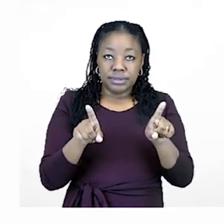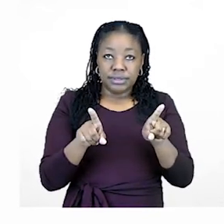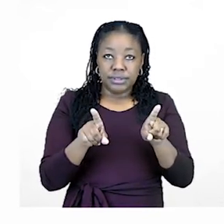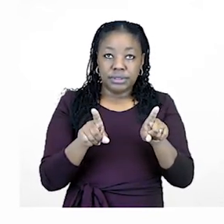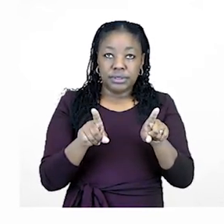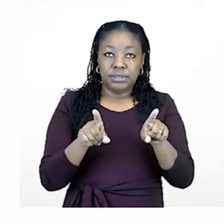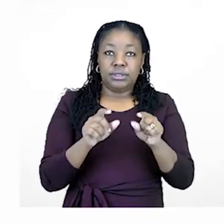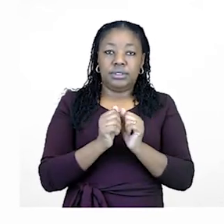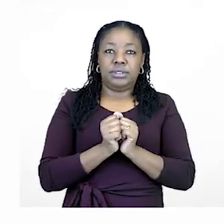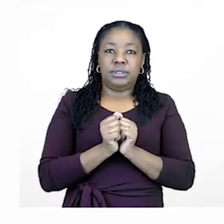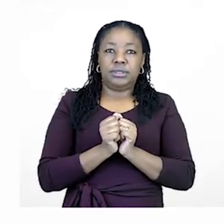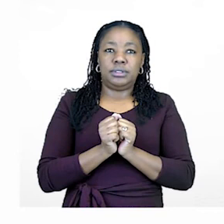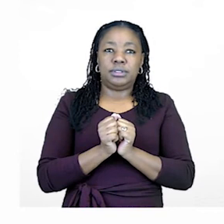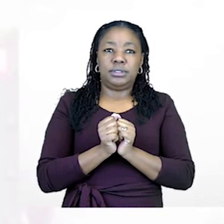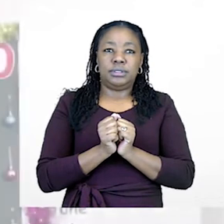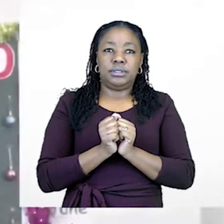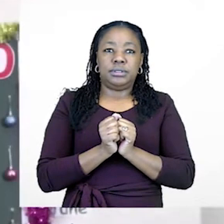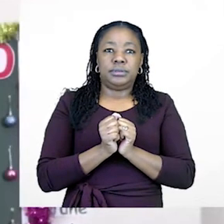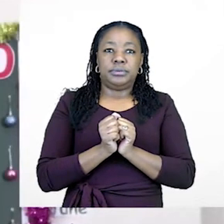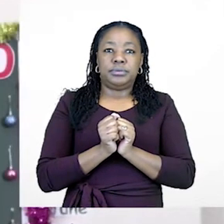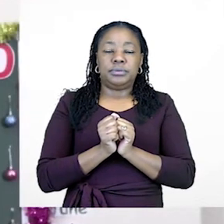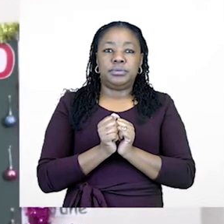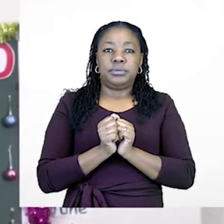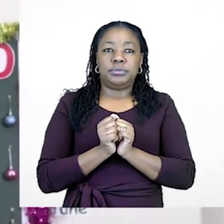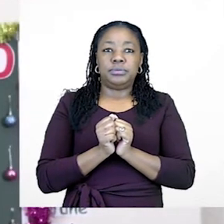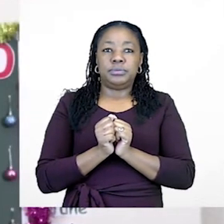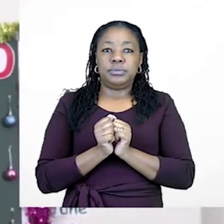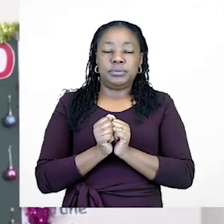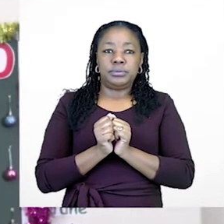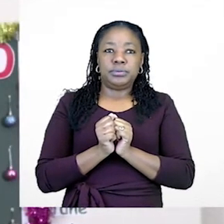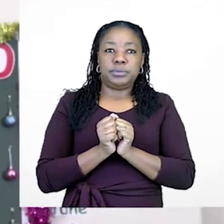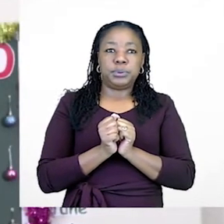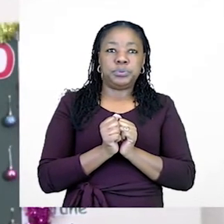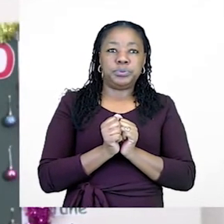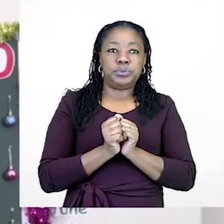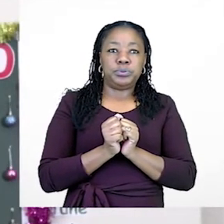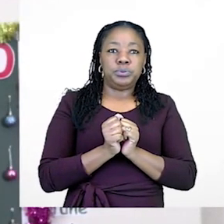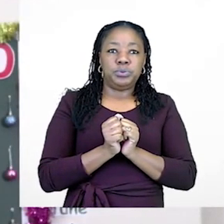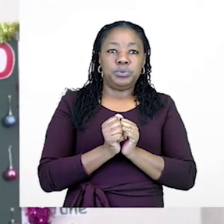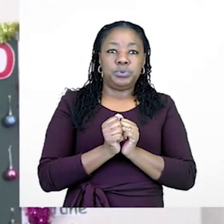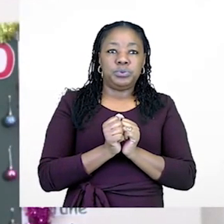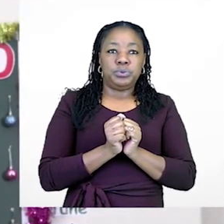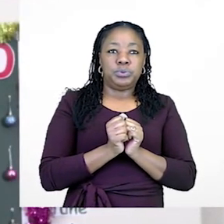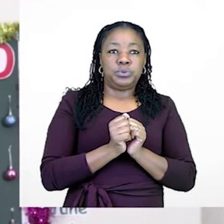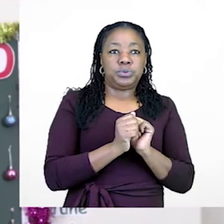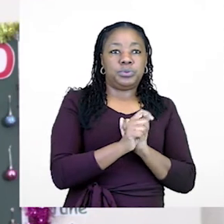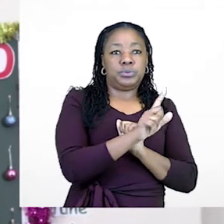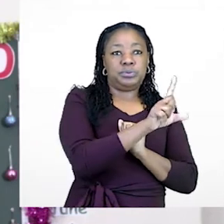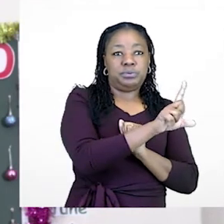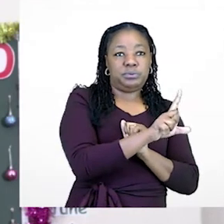For example, let's take a look at the board. Here on the board, I have something on the